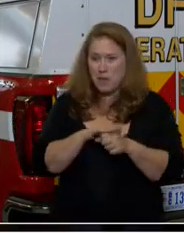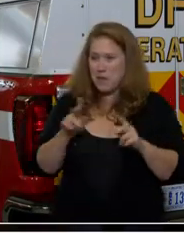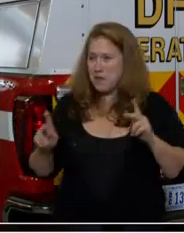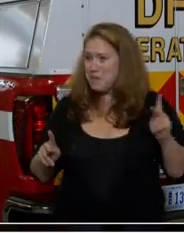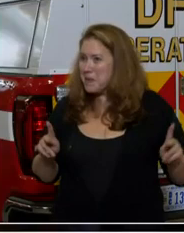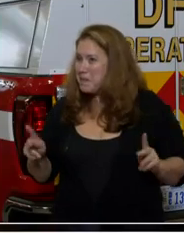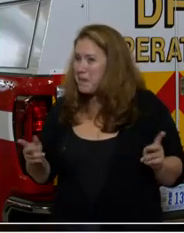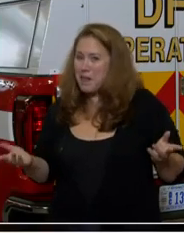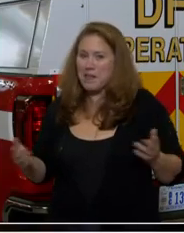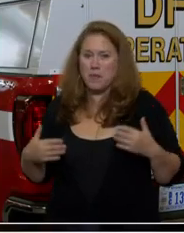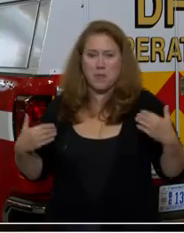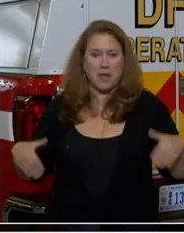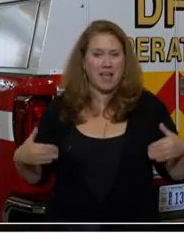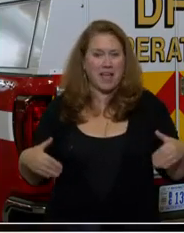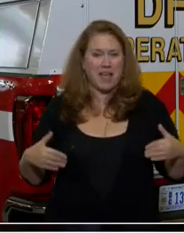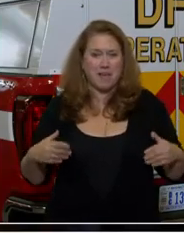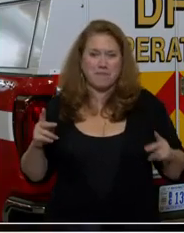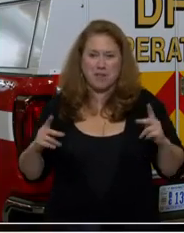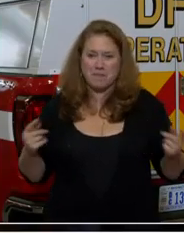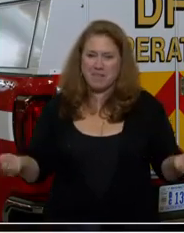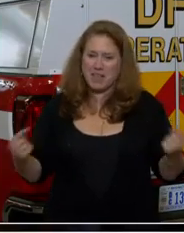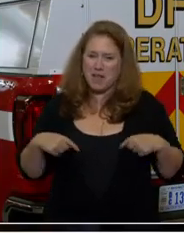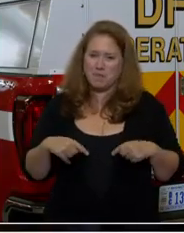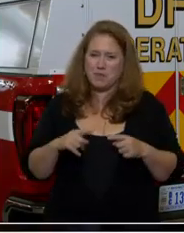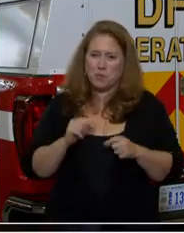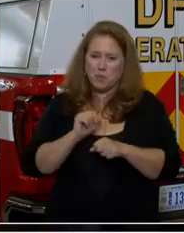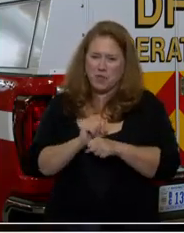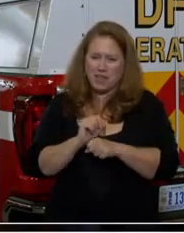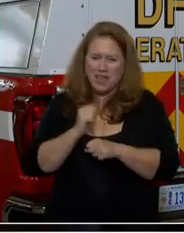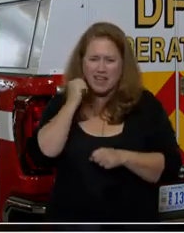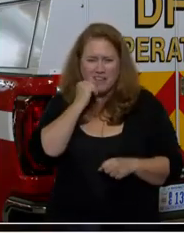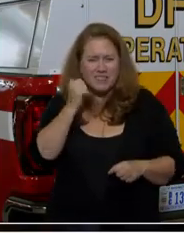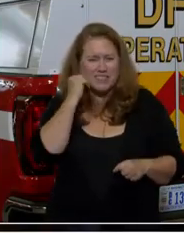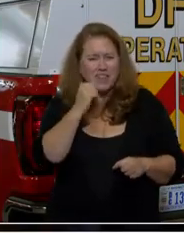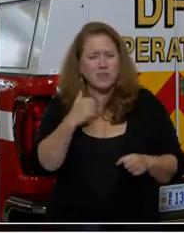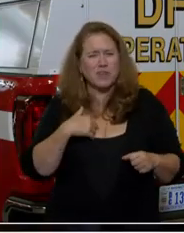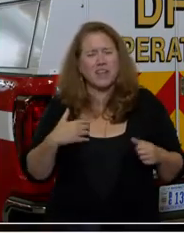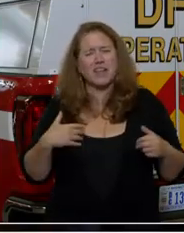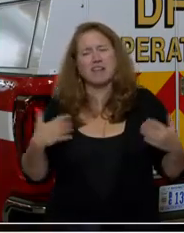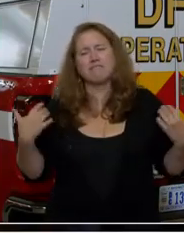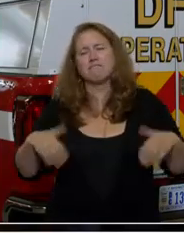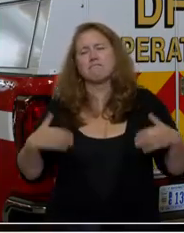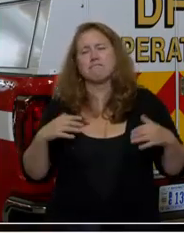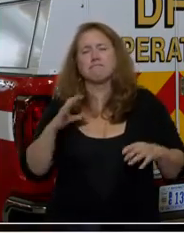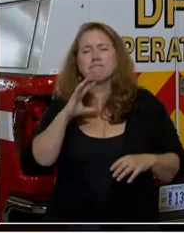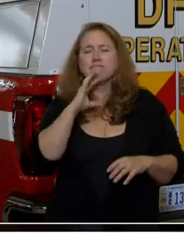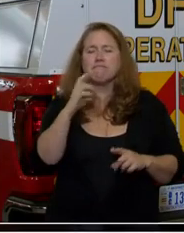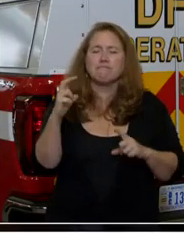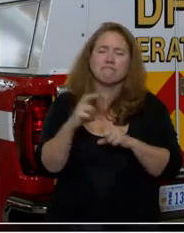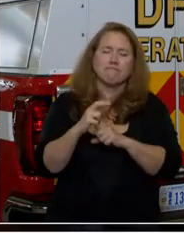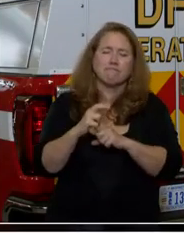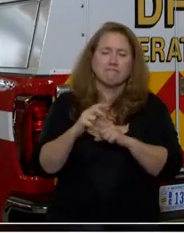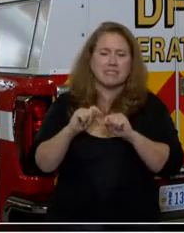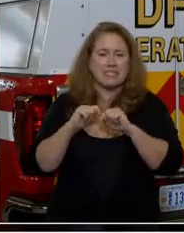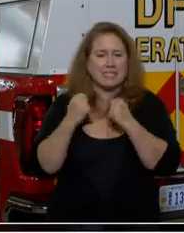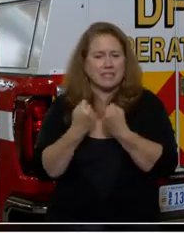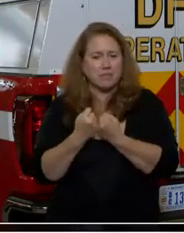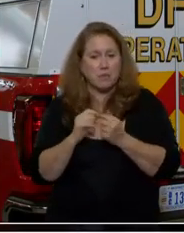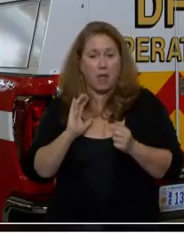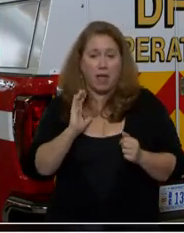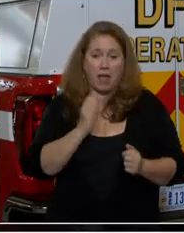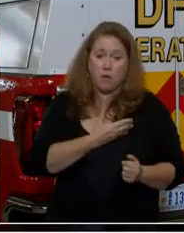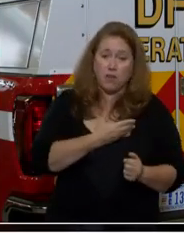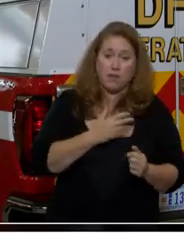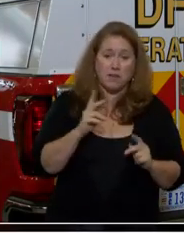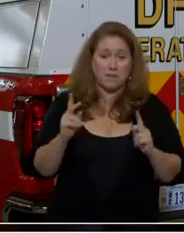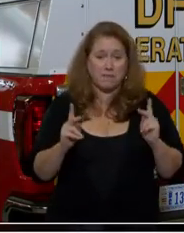importantly, the people that do it every day, the people from Engine 16. Without them, none of this matters. And Chief